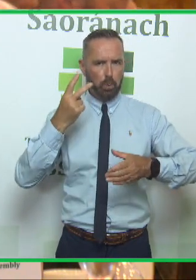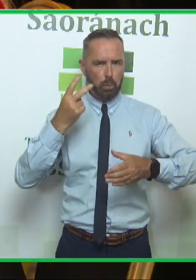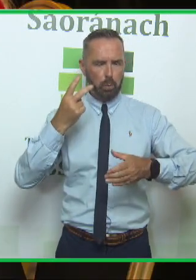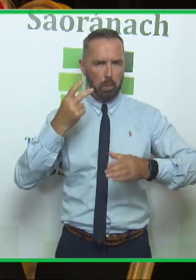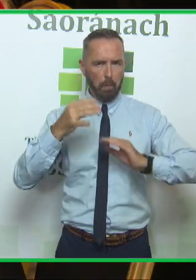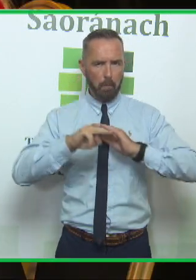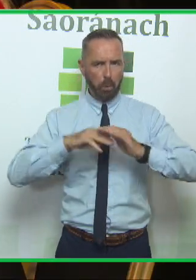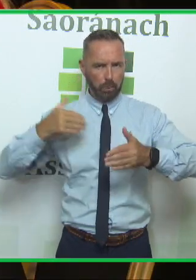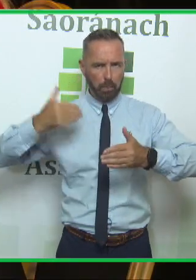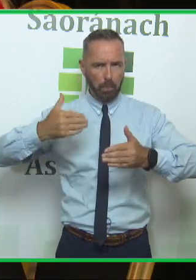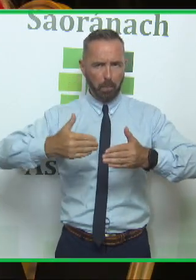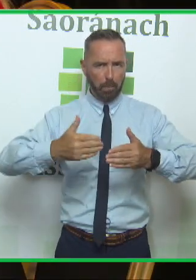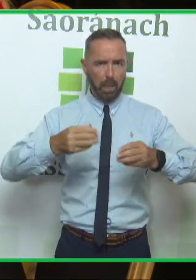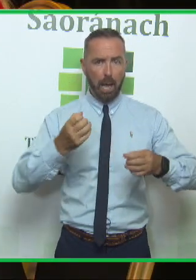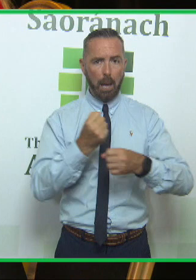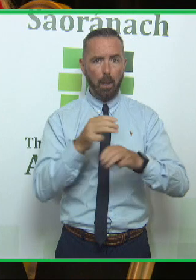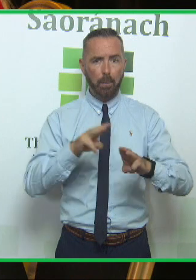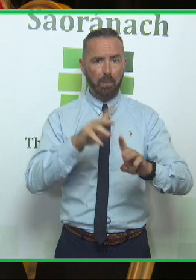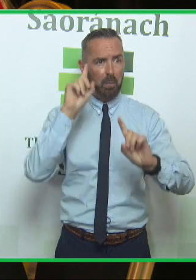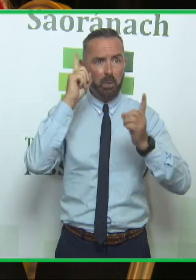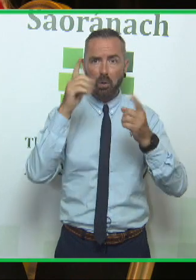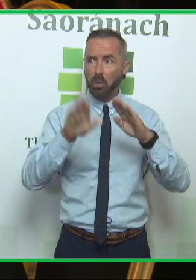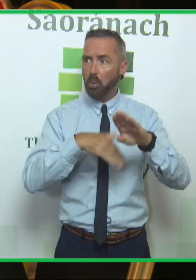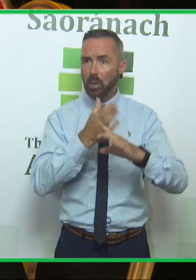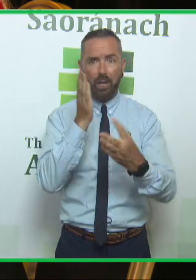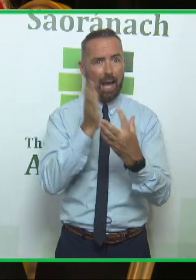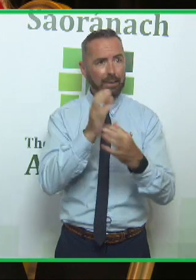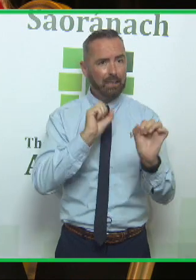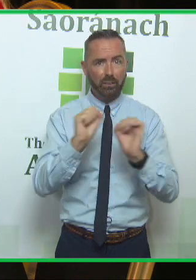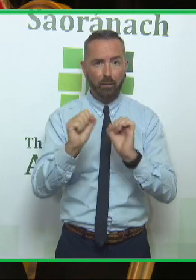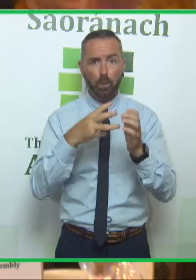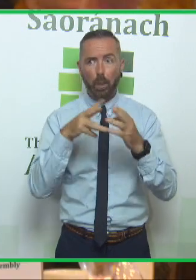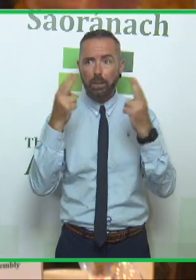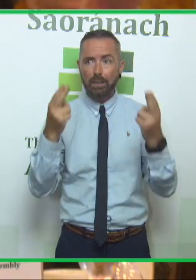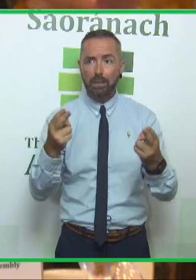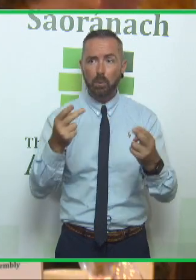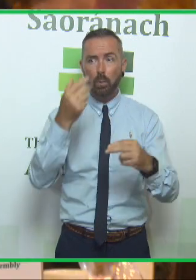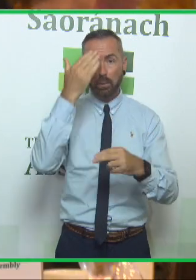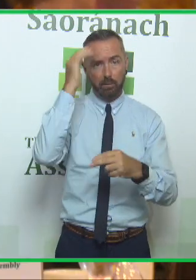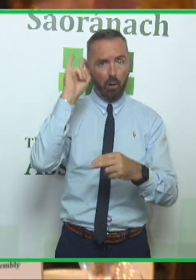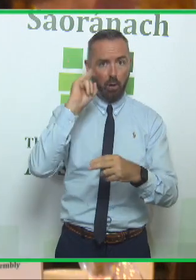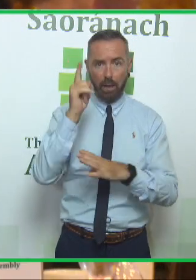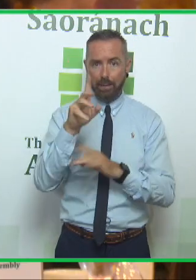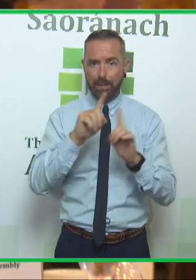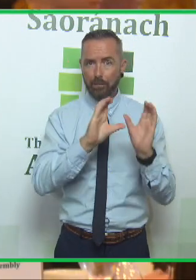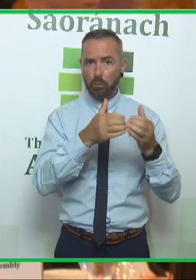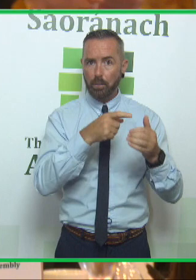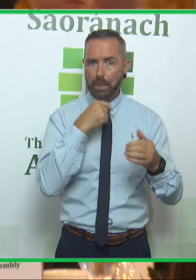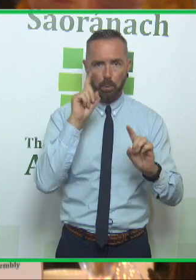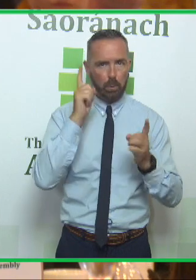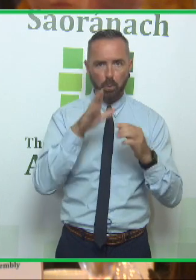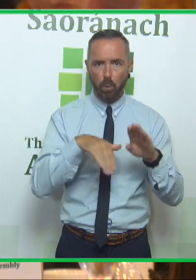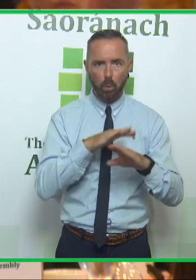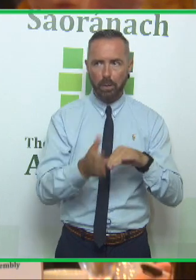about people not knowing where to go and get that facility when they need it. We've heard from different groups in the last